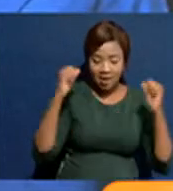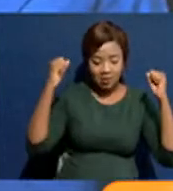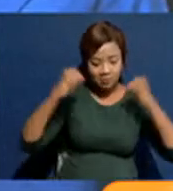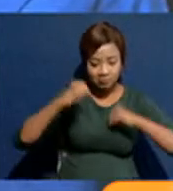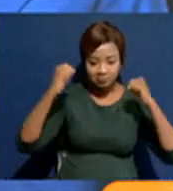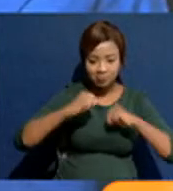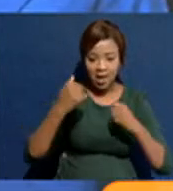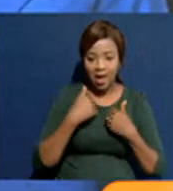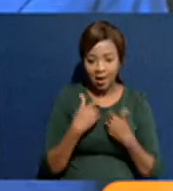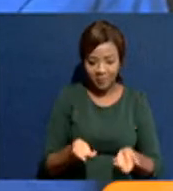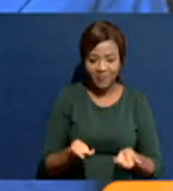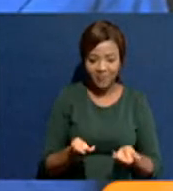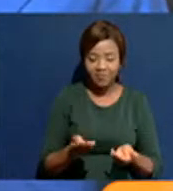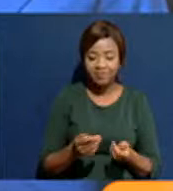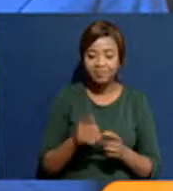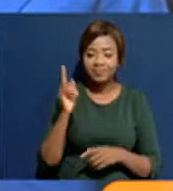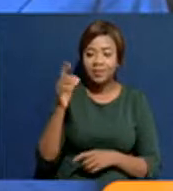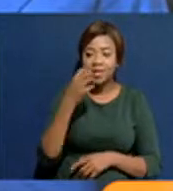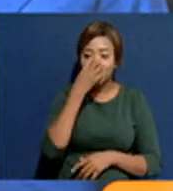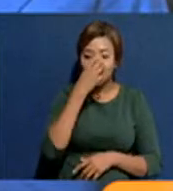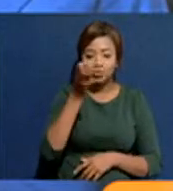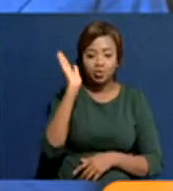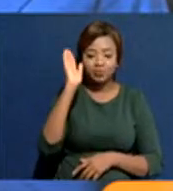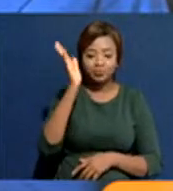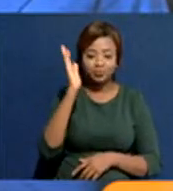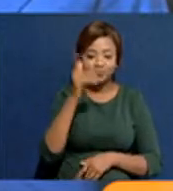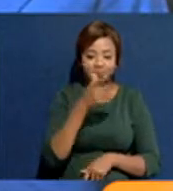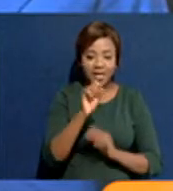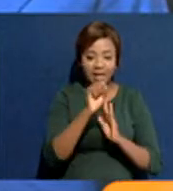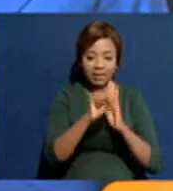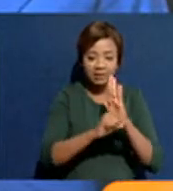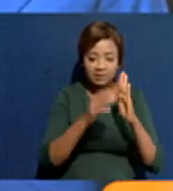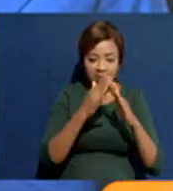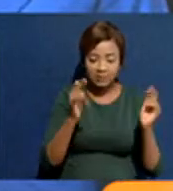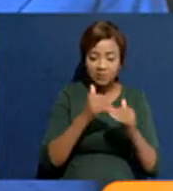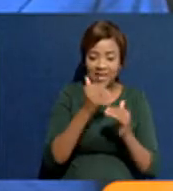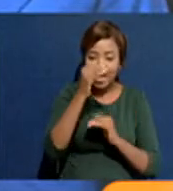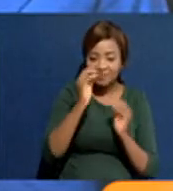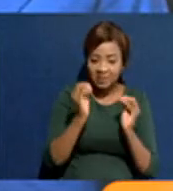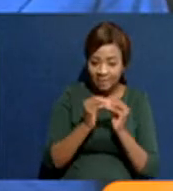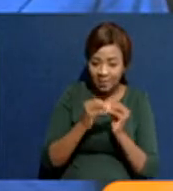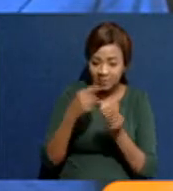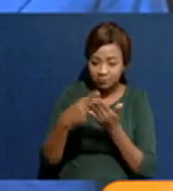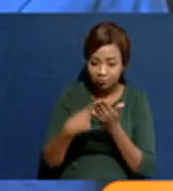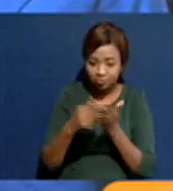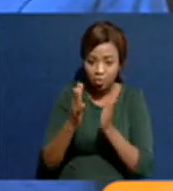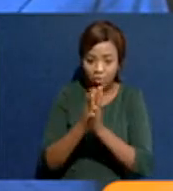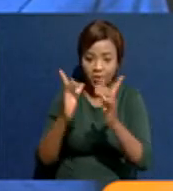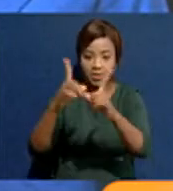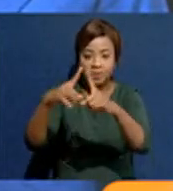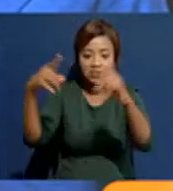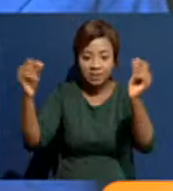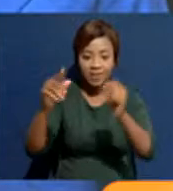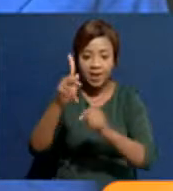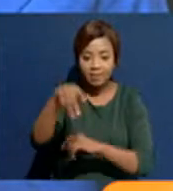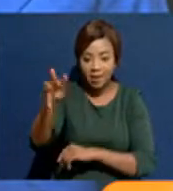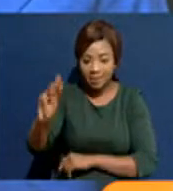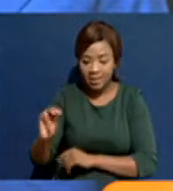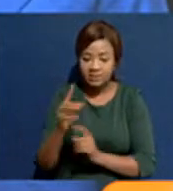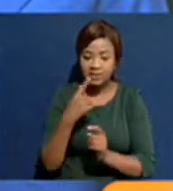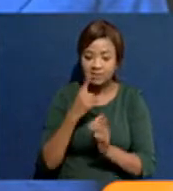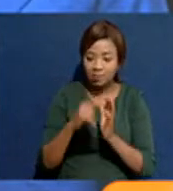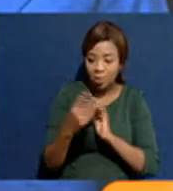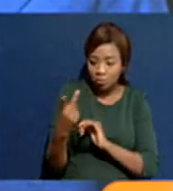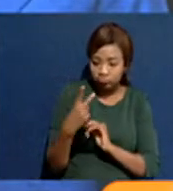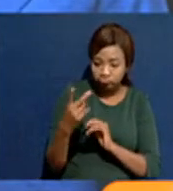Speaking at State House Nairobi, where he held bilateral talks with Japanese Prime Minister Fumio Kishida, President William Ruto stated that the two countries